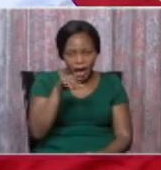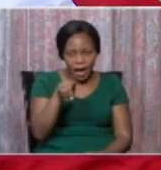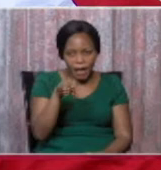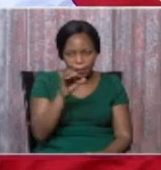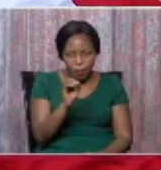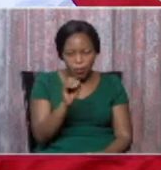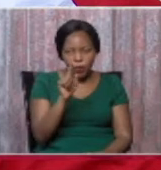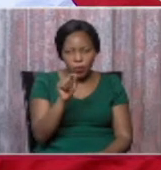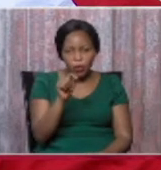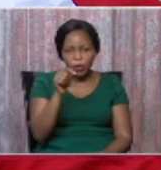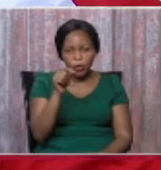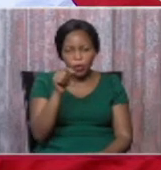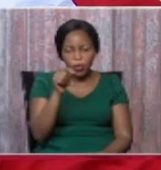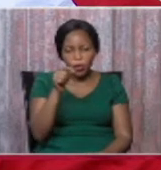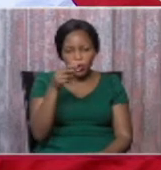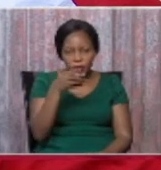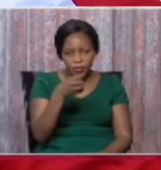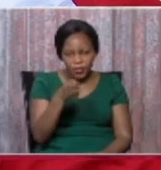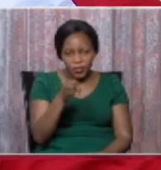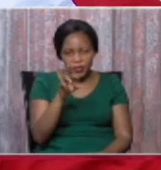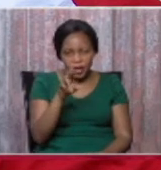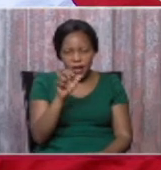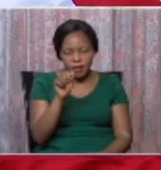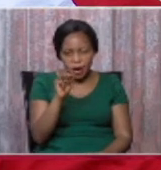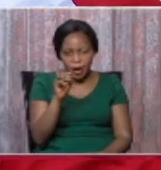Hypothalamo pituitary.